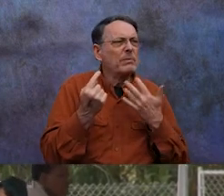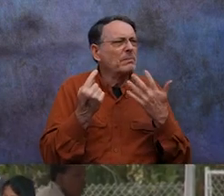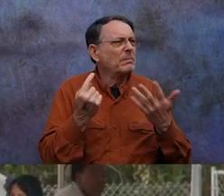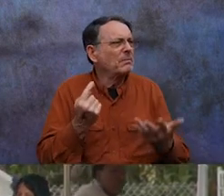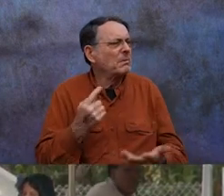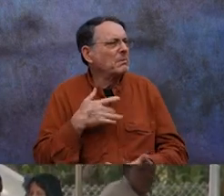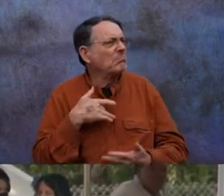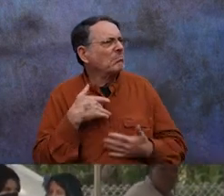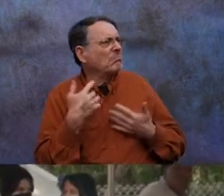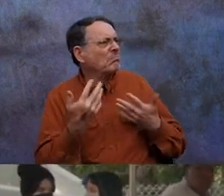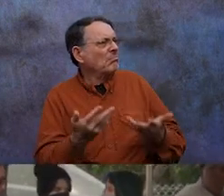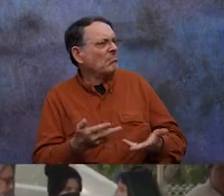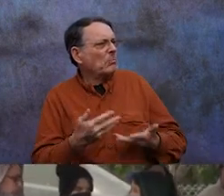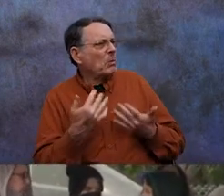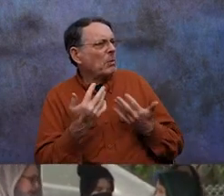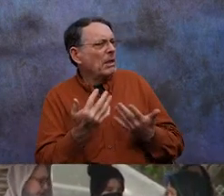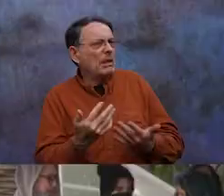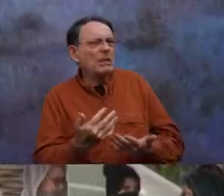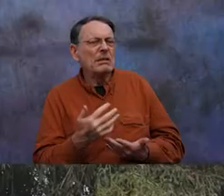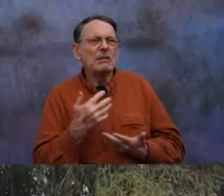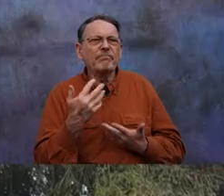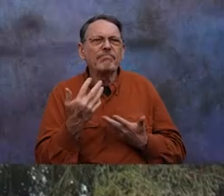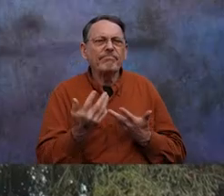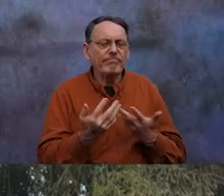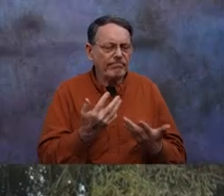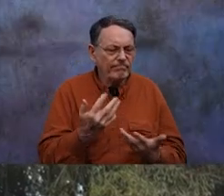alone. We've been